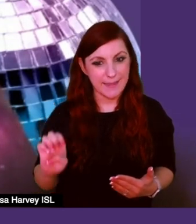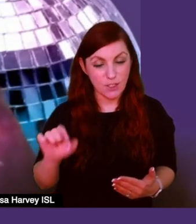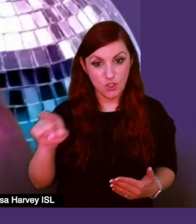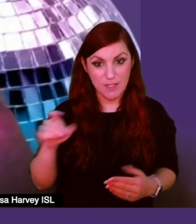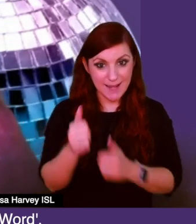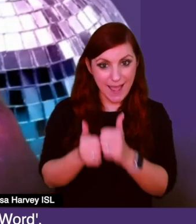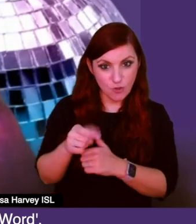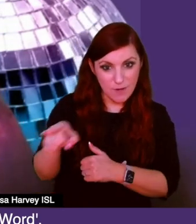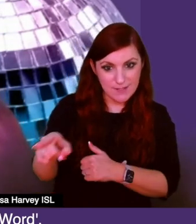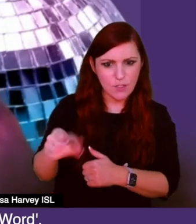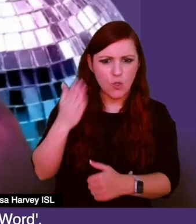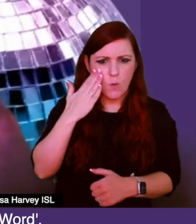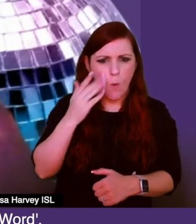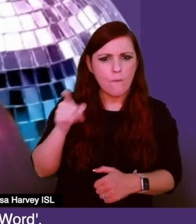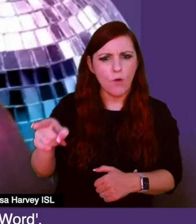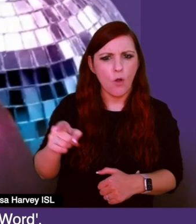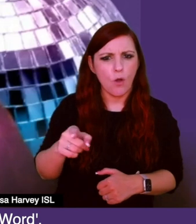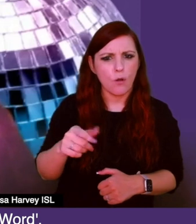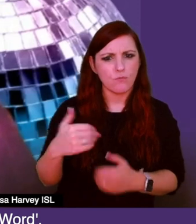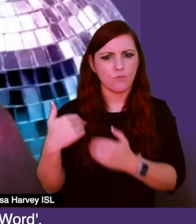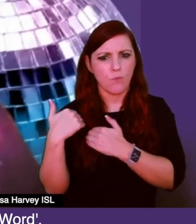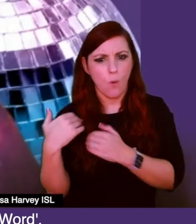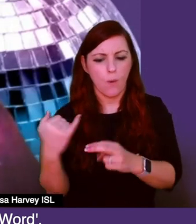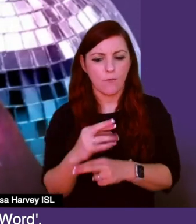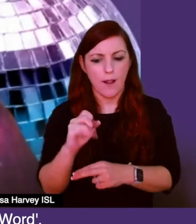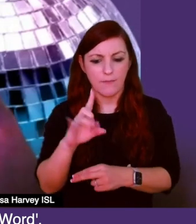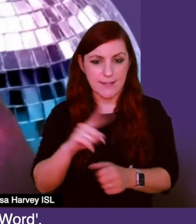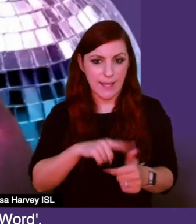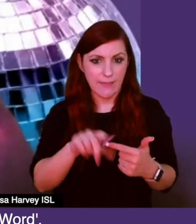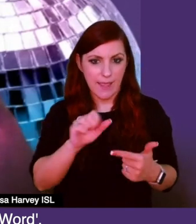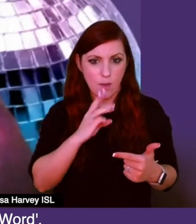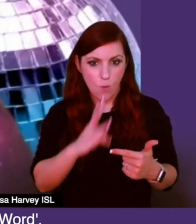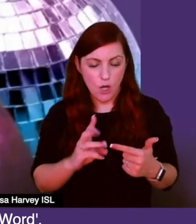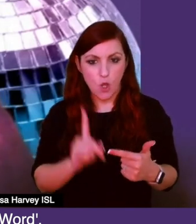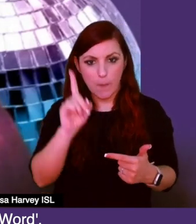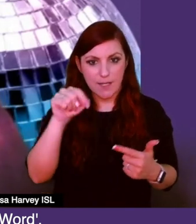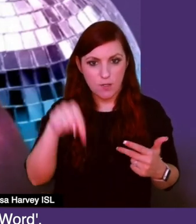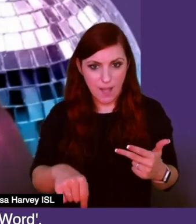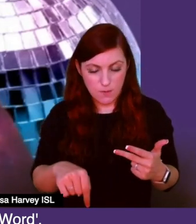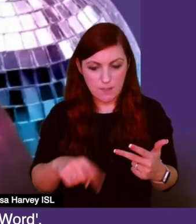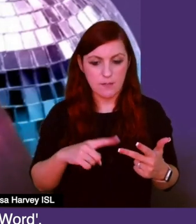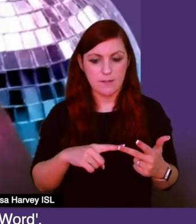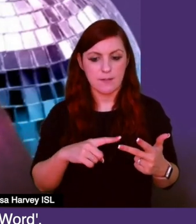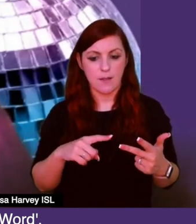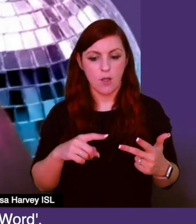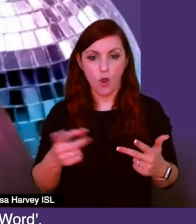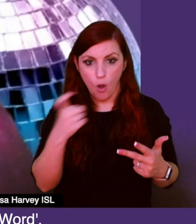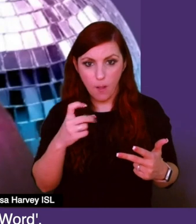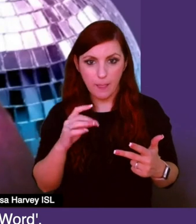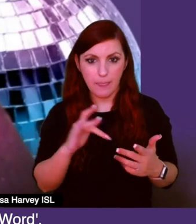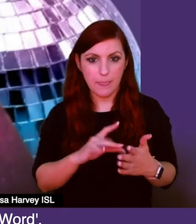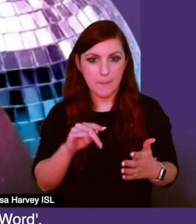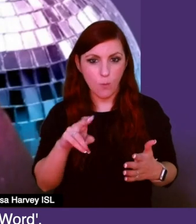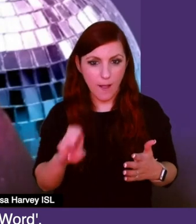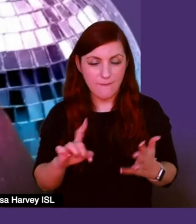actress. Sarah is known for her roles in Ralph and Katie, The A Word, Upstairs, Downstairs, Call the Midwife,